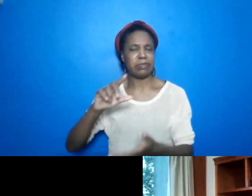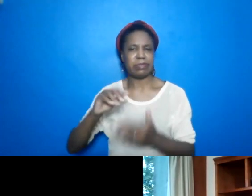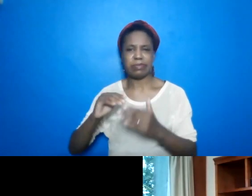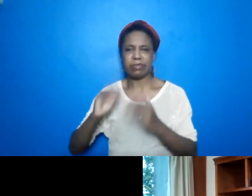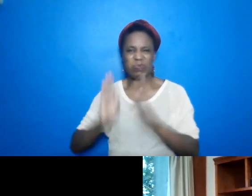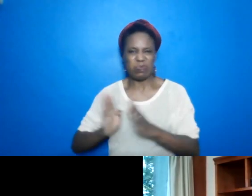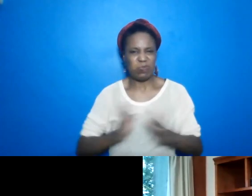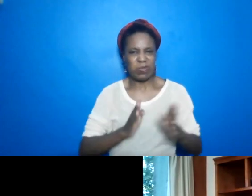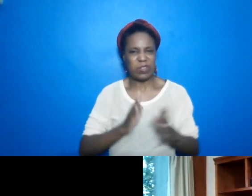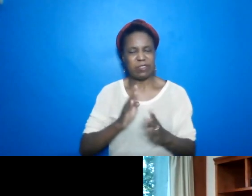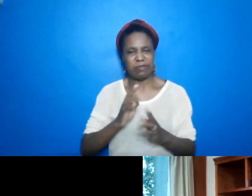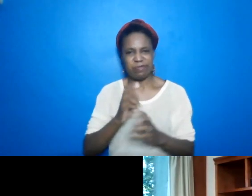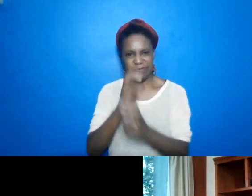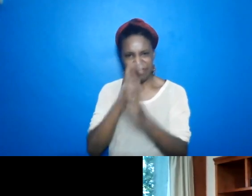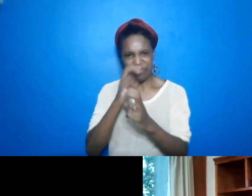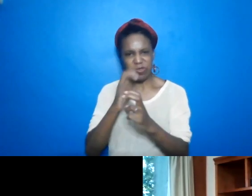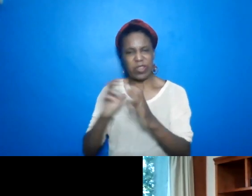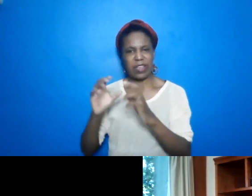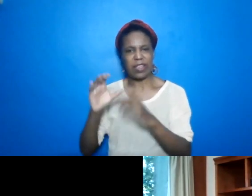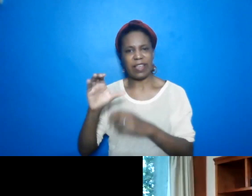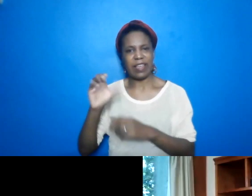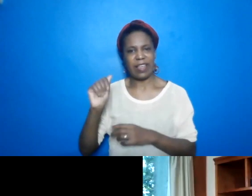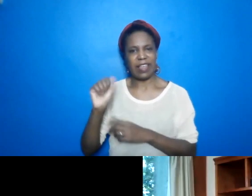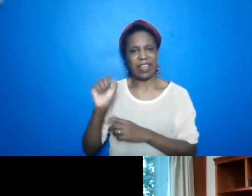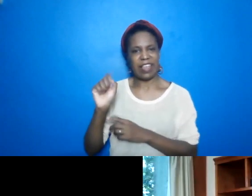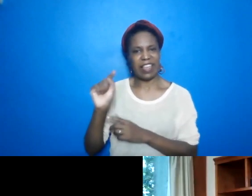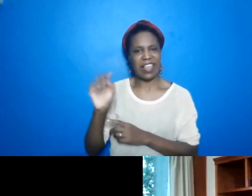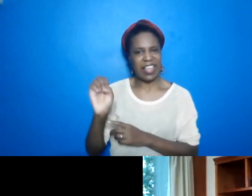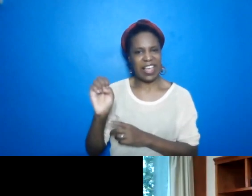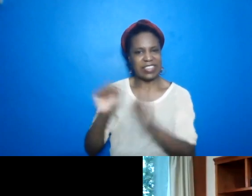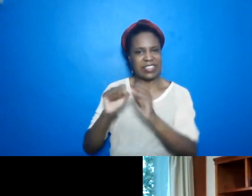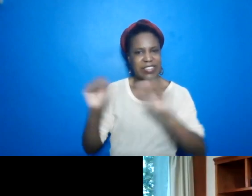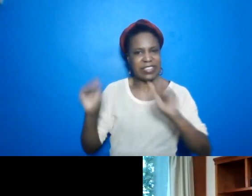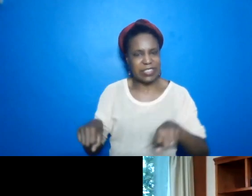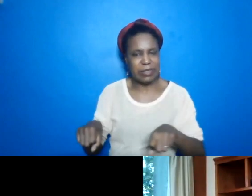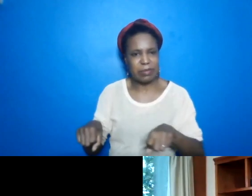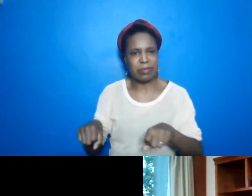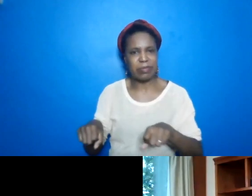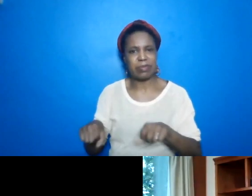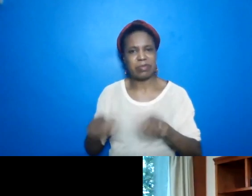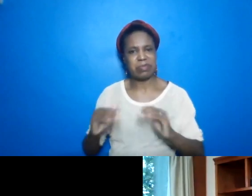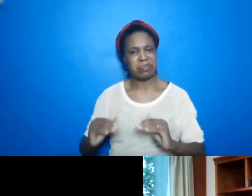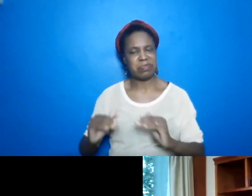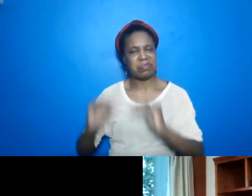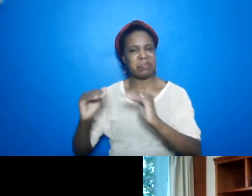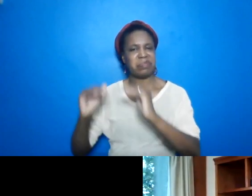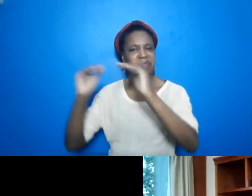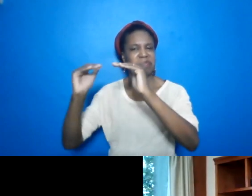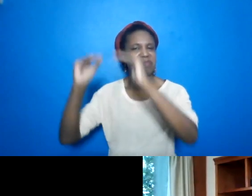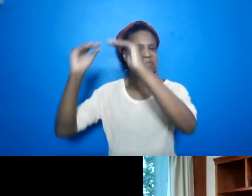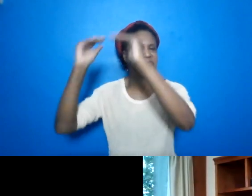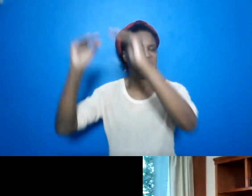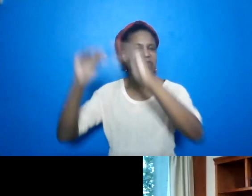as a faith. And so, how do you begin to unpack all of that becomes really, really difficult,